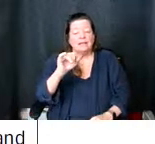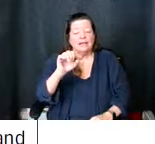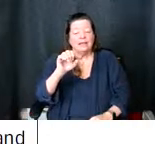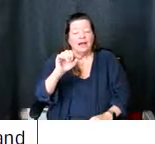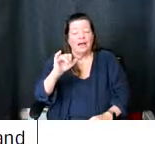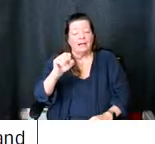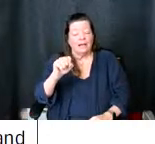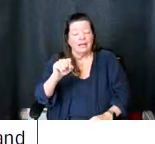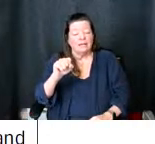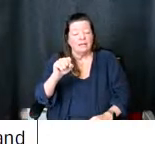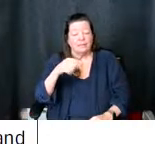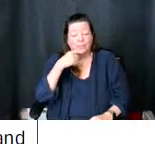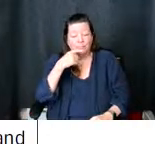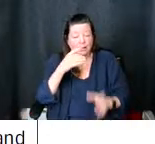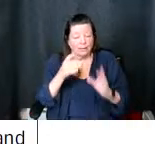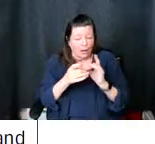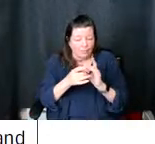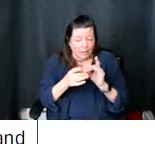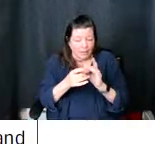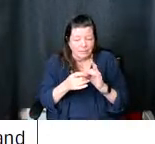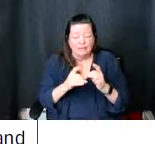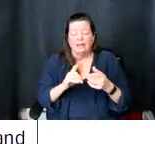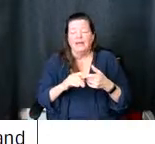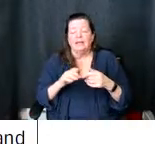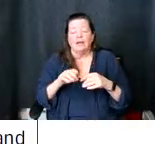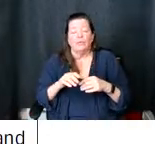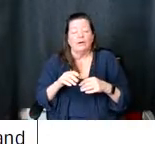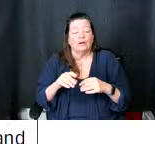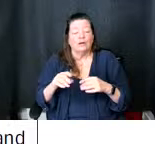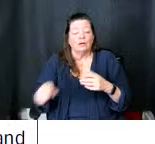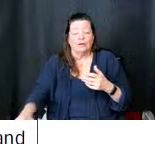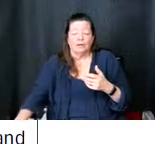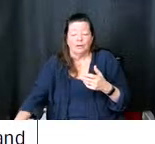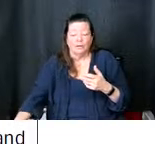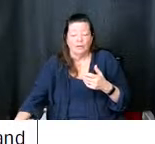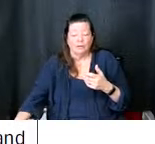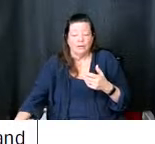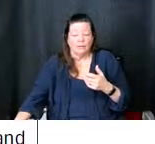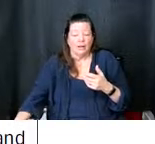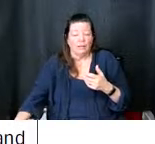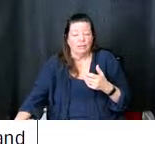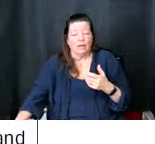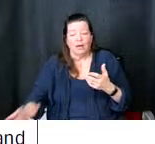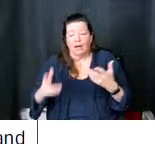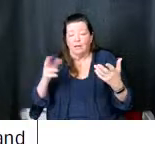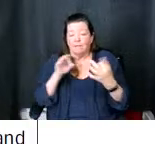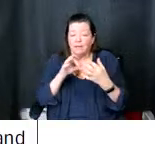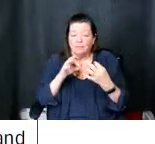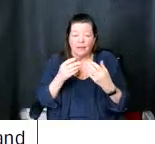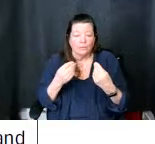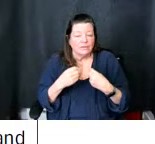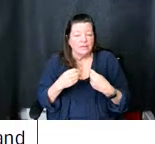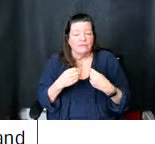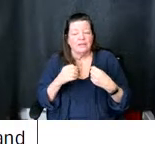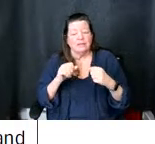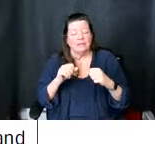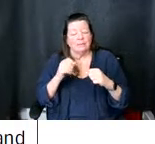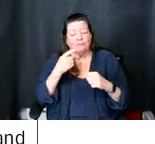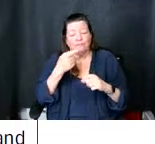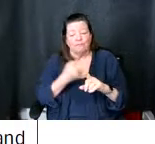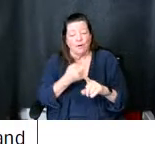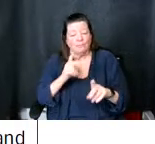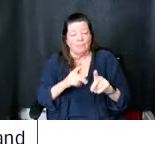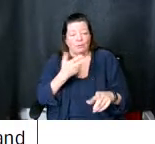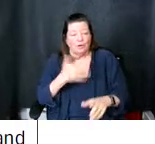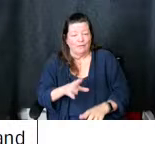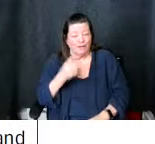videos that were included on the website. Folks in the community gave really great feedback around being able to see those. And our team has